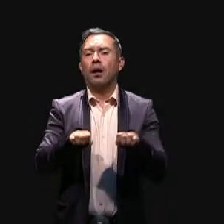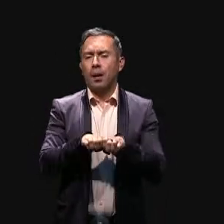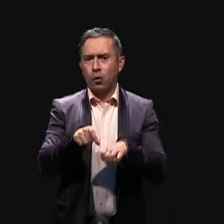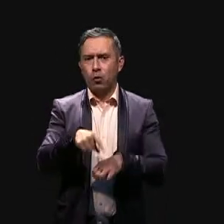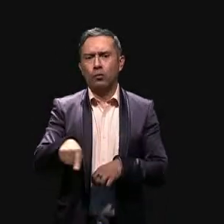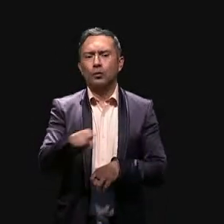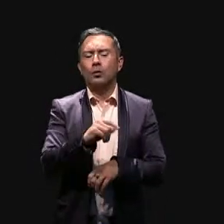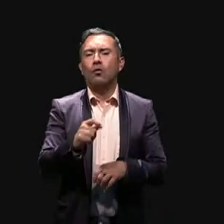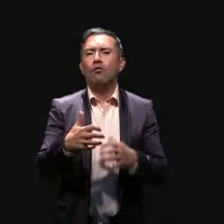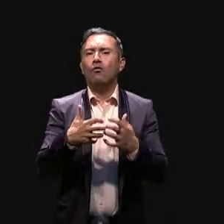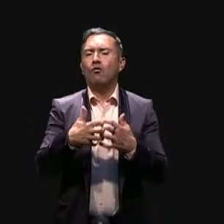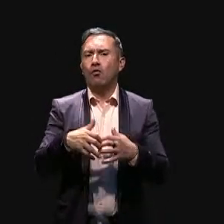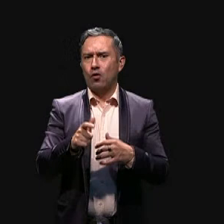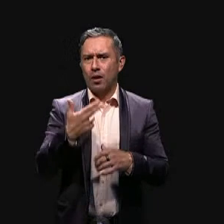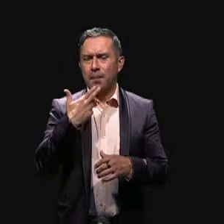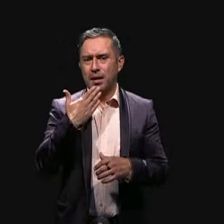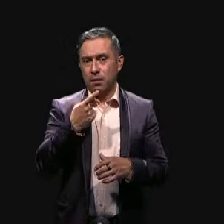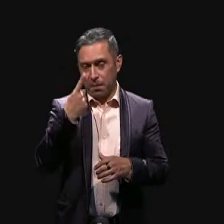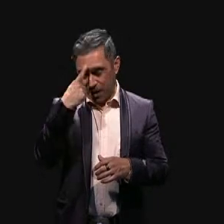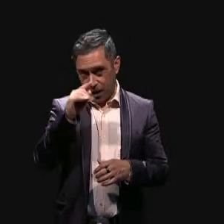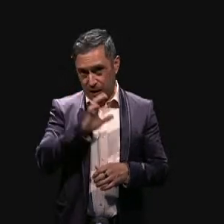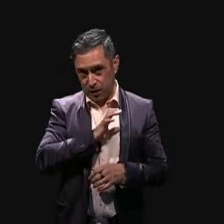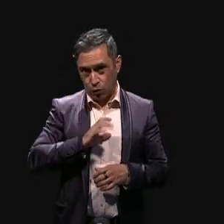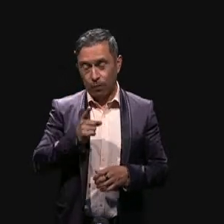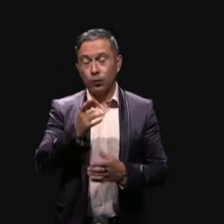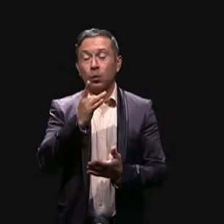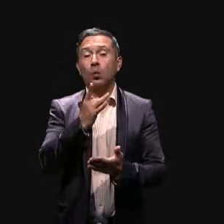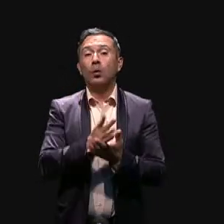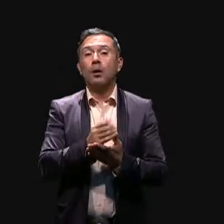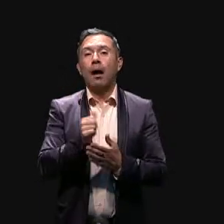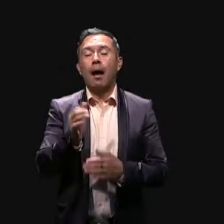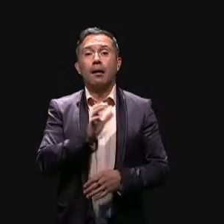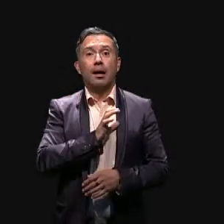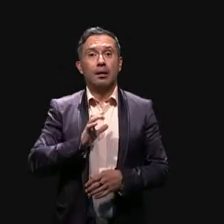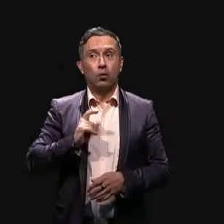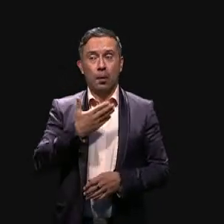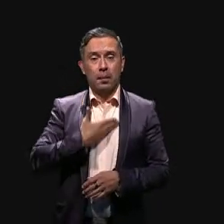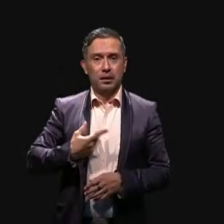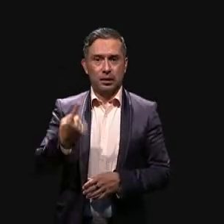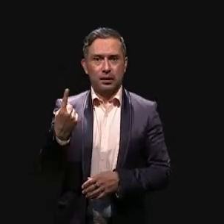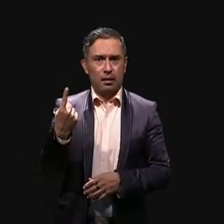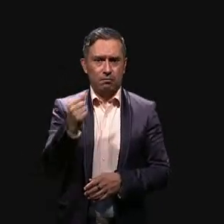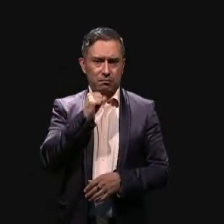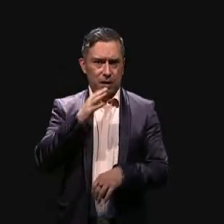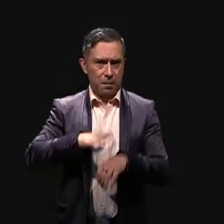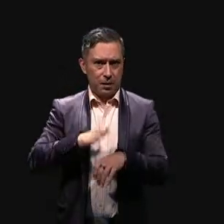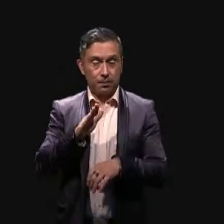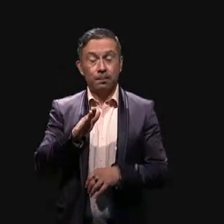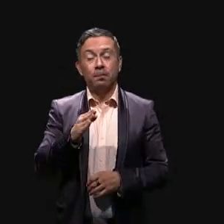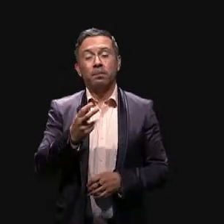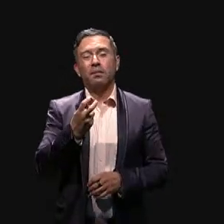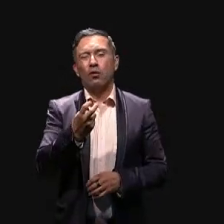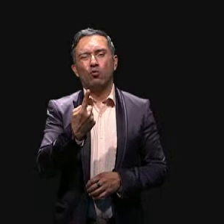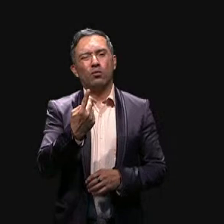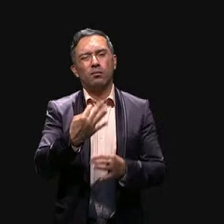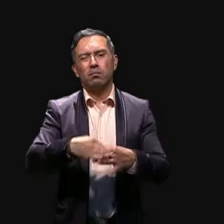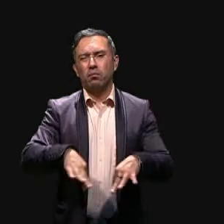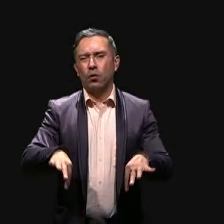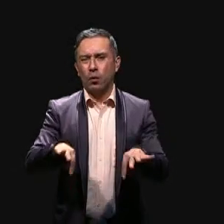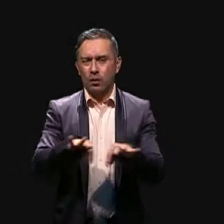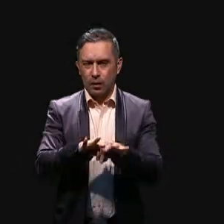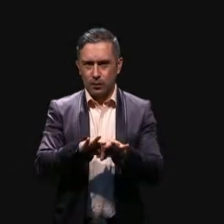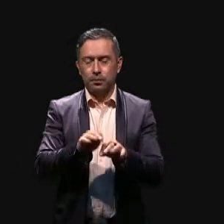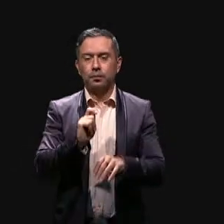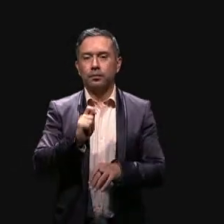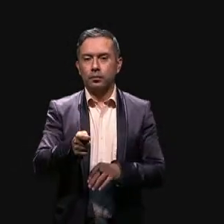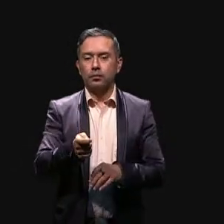the presidential race. So it's important that we get back to the norms of individual candidates. When